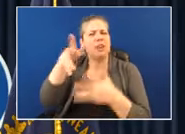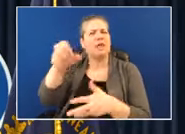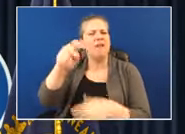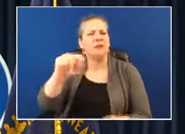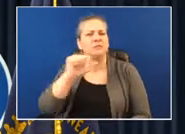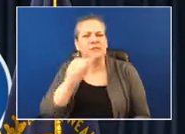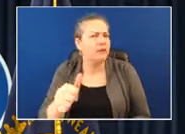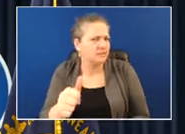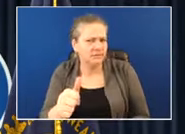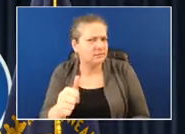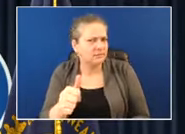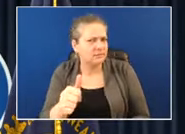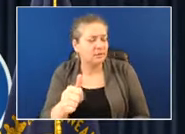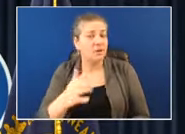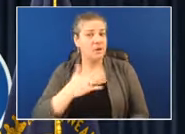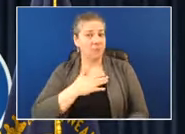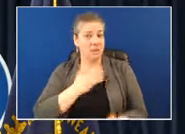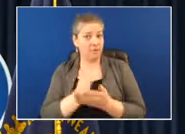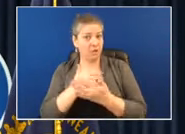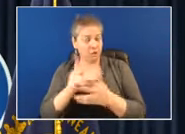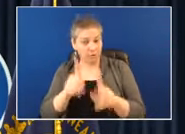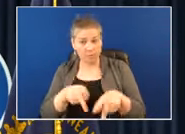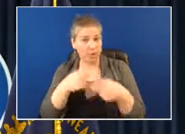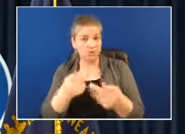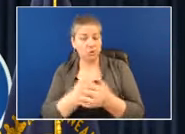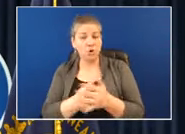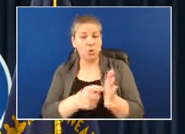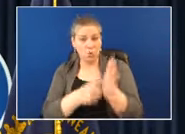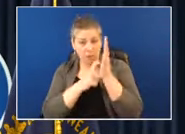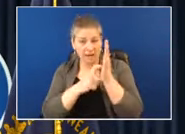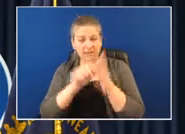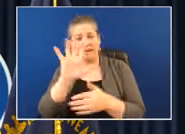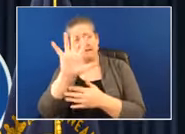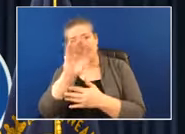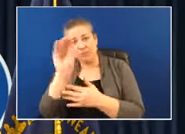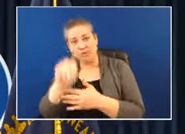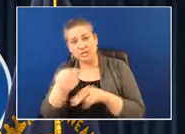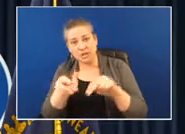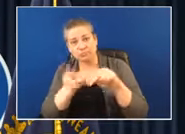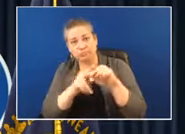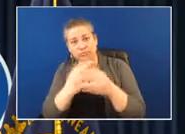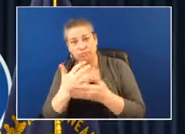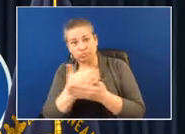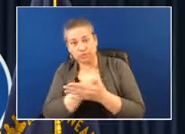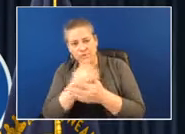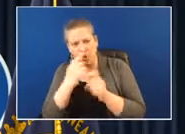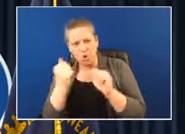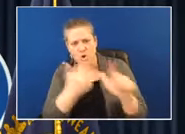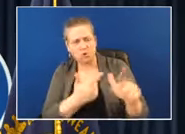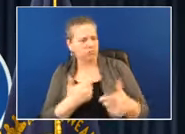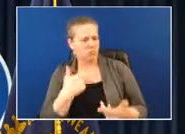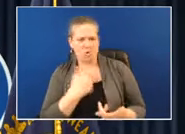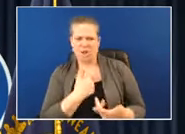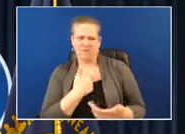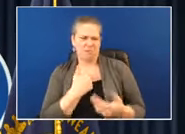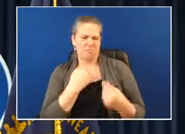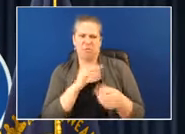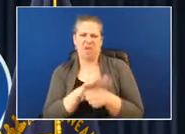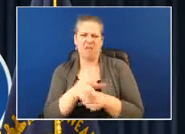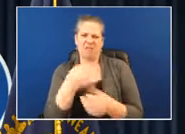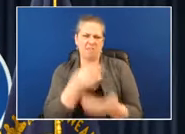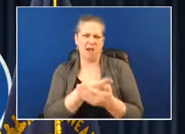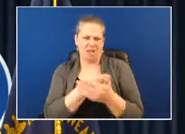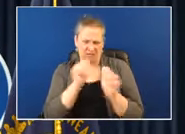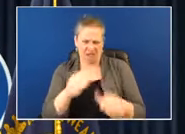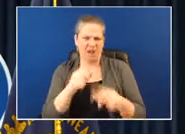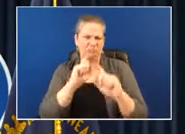budget proposal required a 5% salary increase for all school personnel, and we provided plenty of money to be able to do that and so